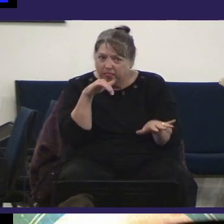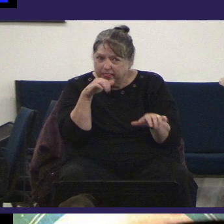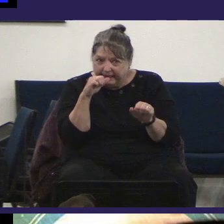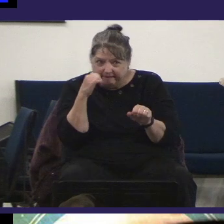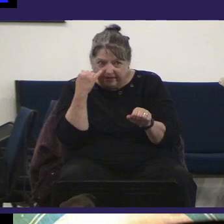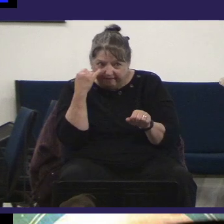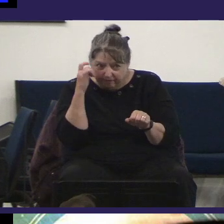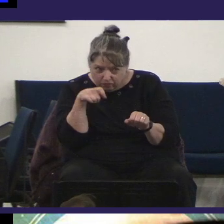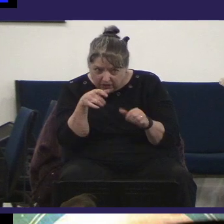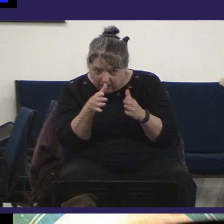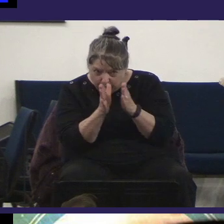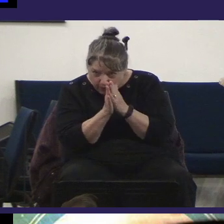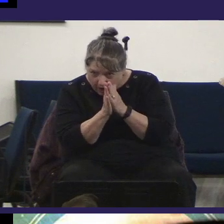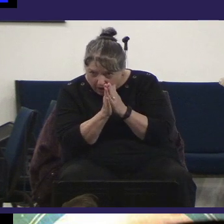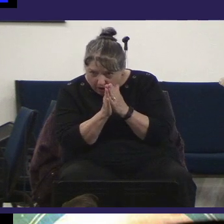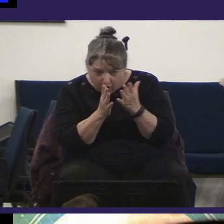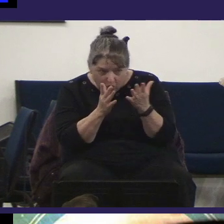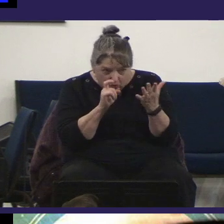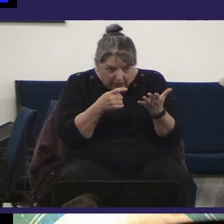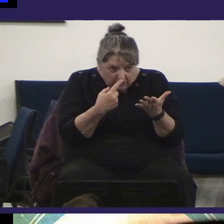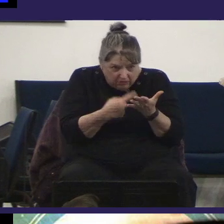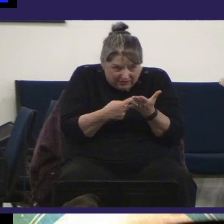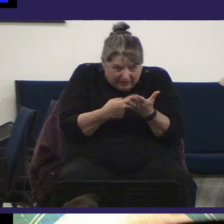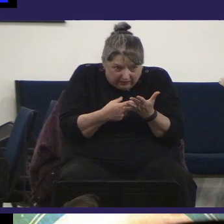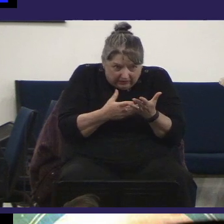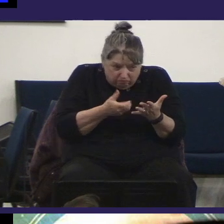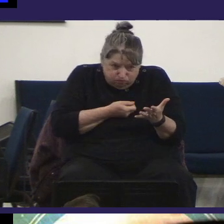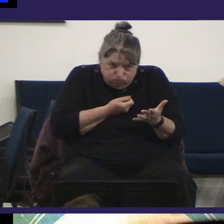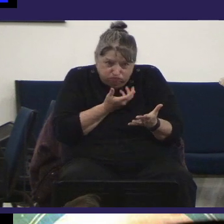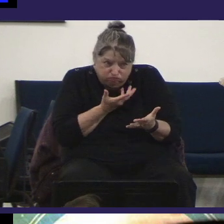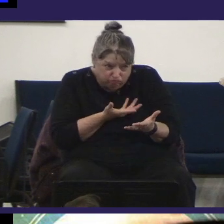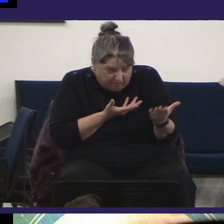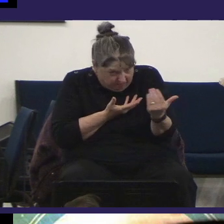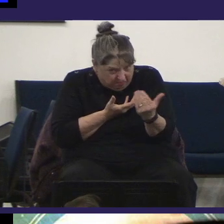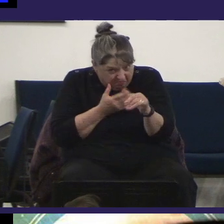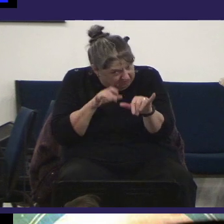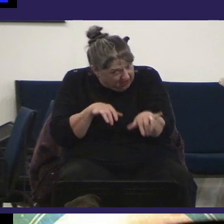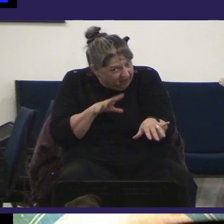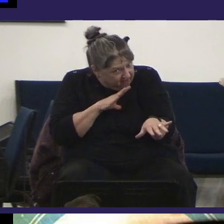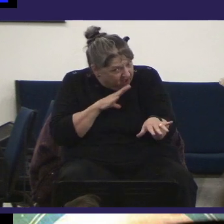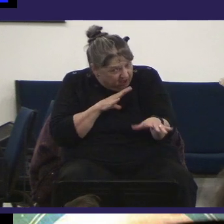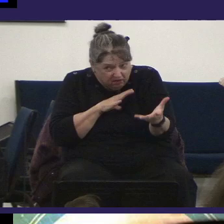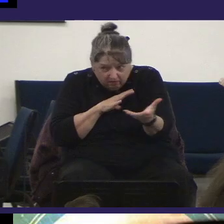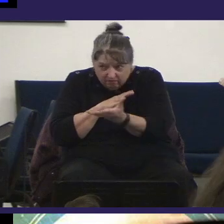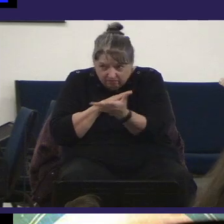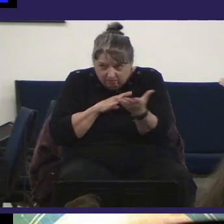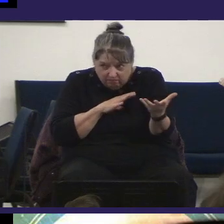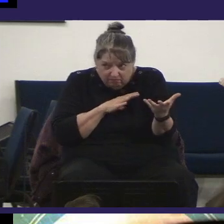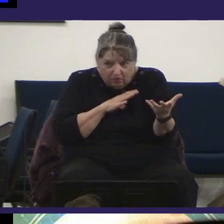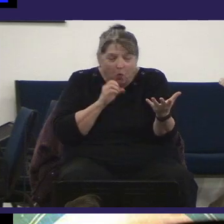need to vent, you need to talk, you need to pray, don't leave. Other than that, you're dismissed.